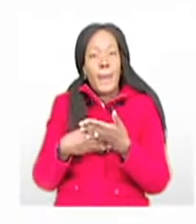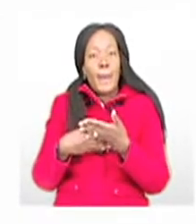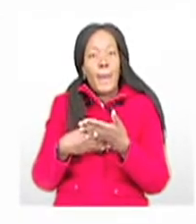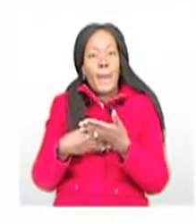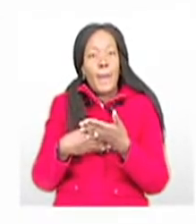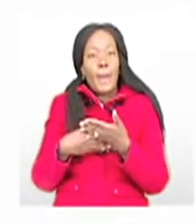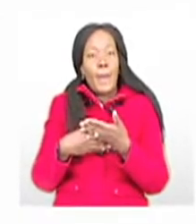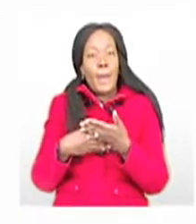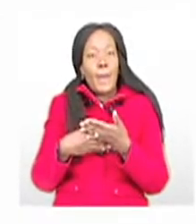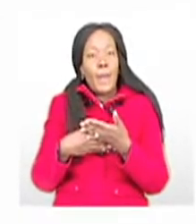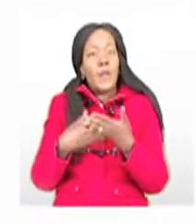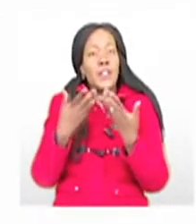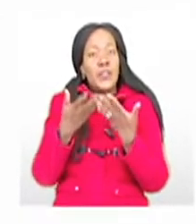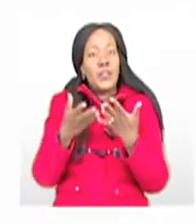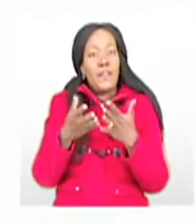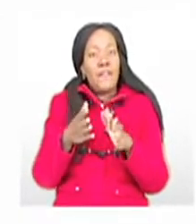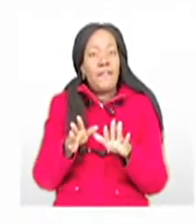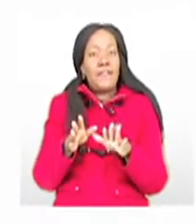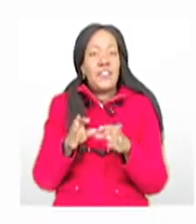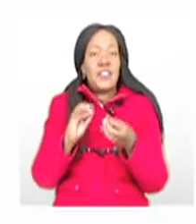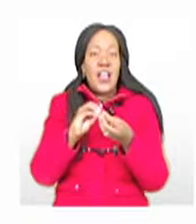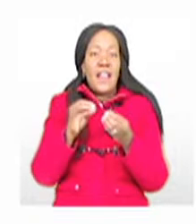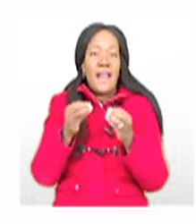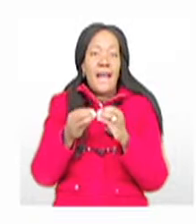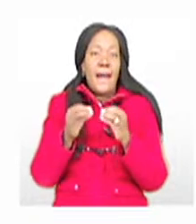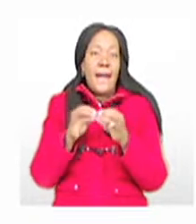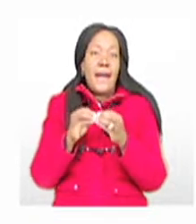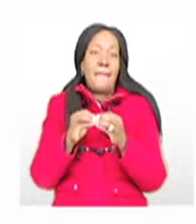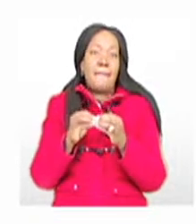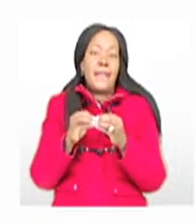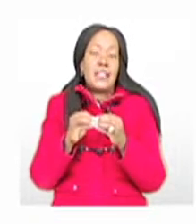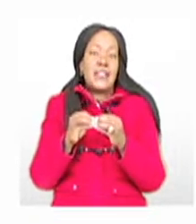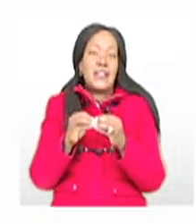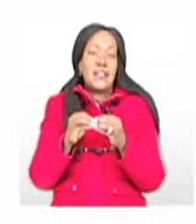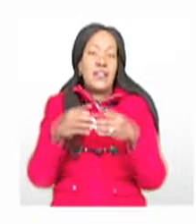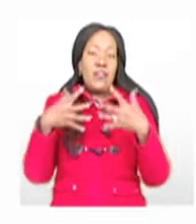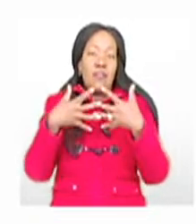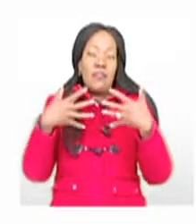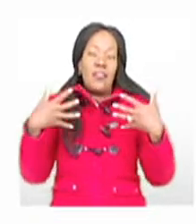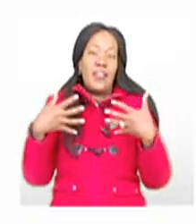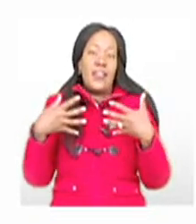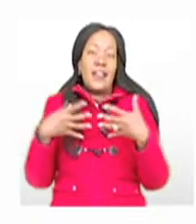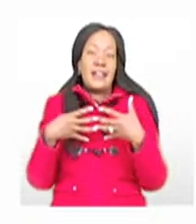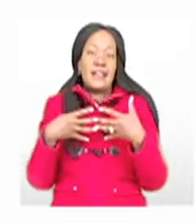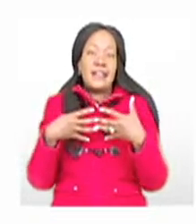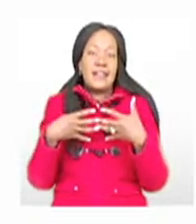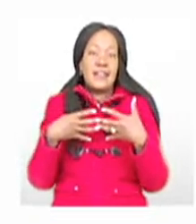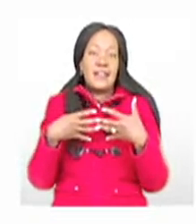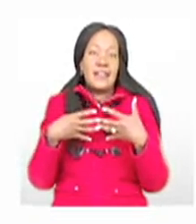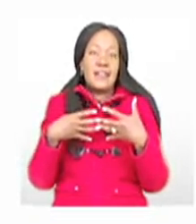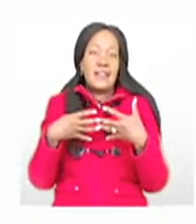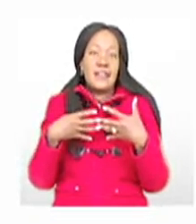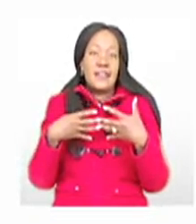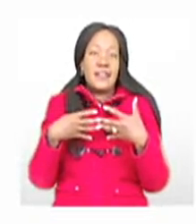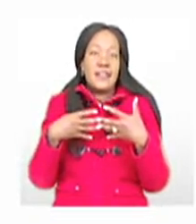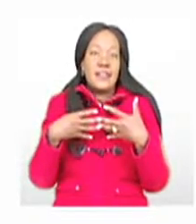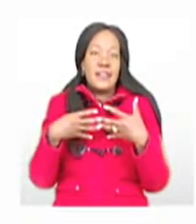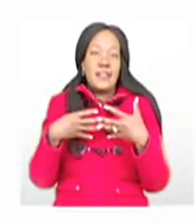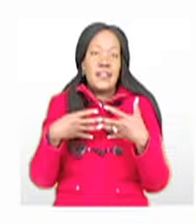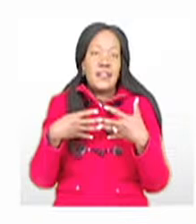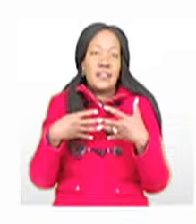We need to complete the numbers on the gates. The gates that are